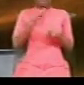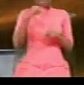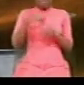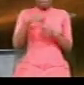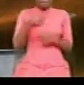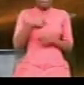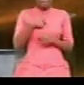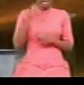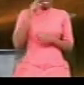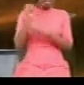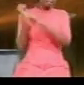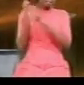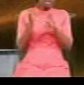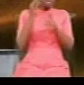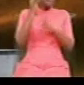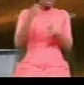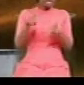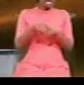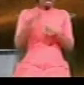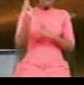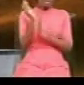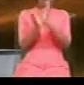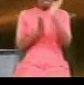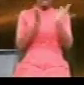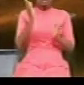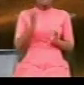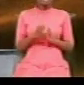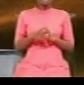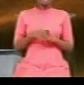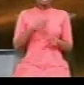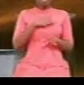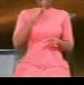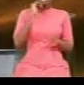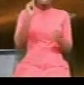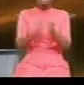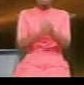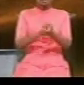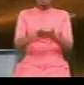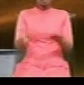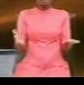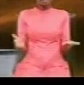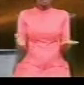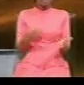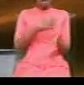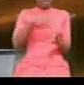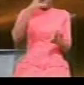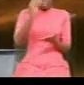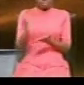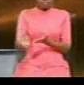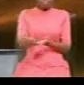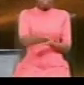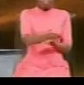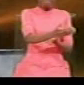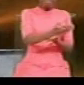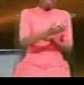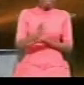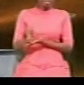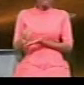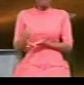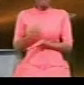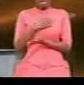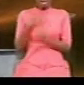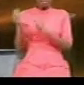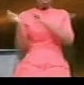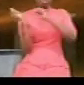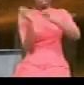me, he is cast forth as a branch, and is withered. And men gather